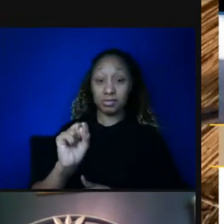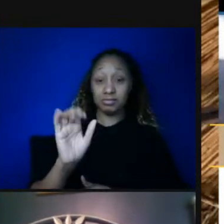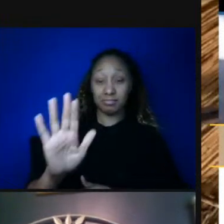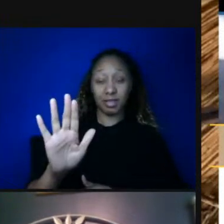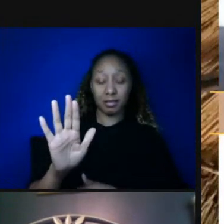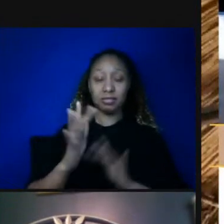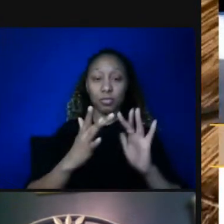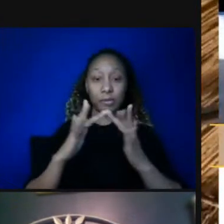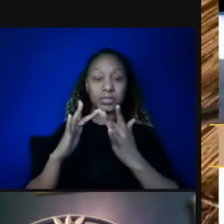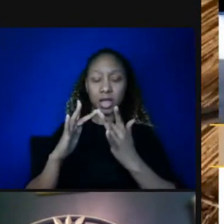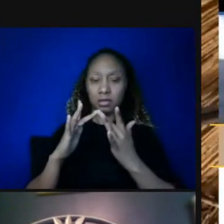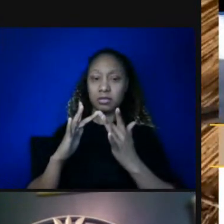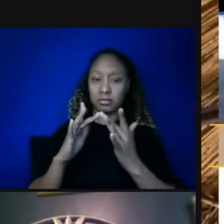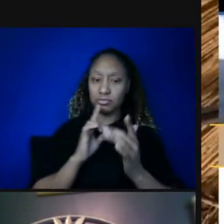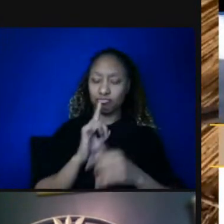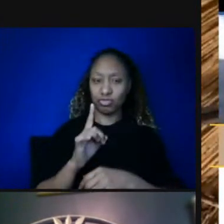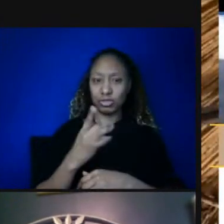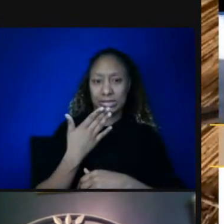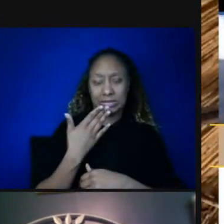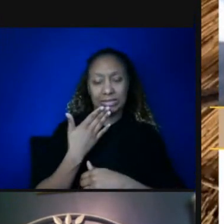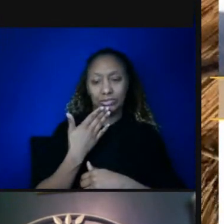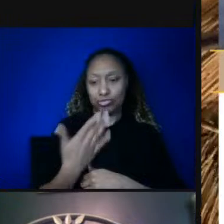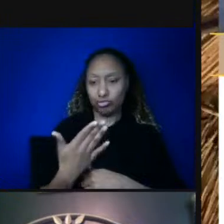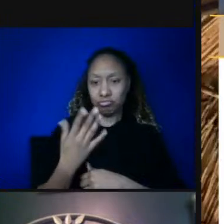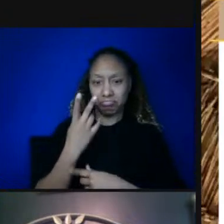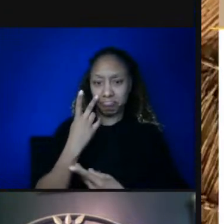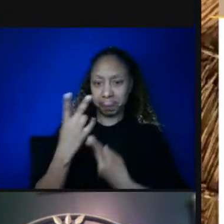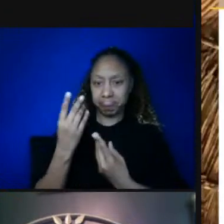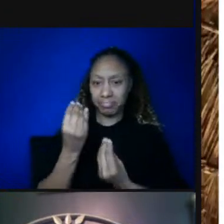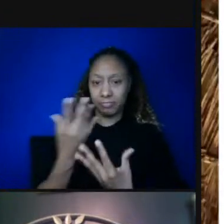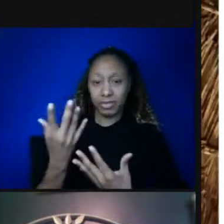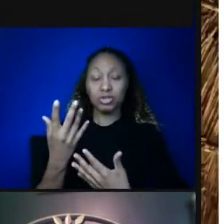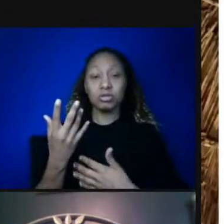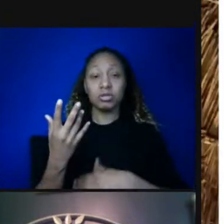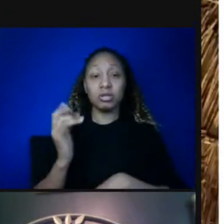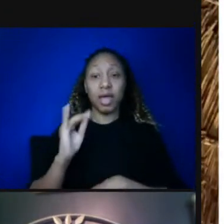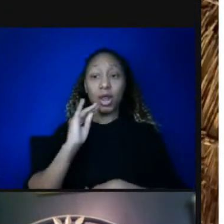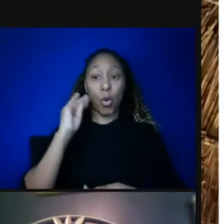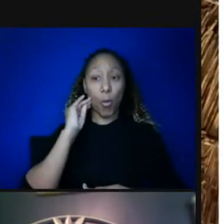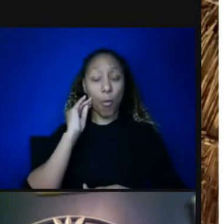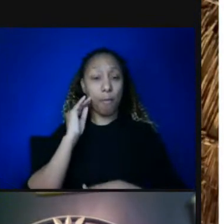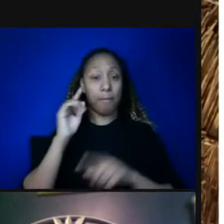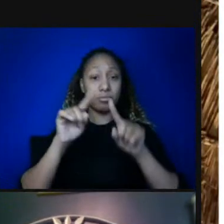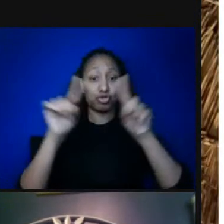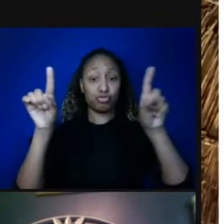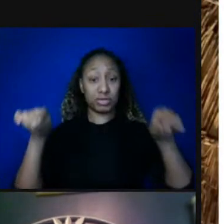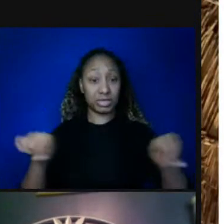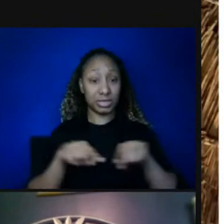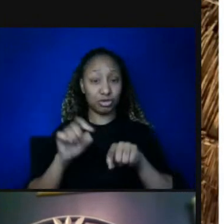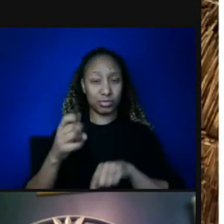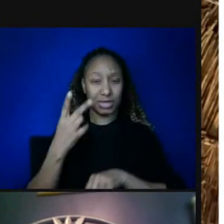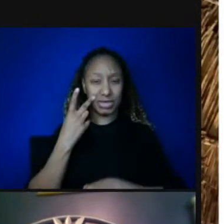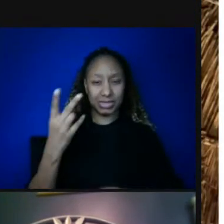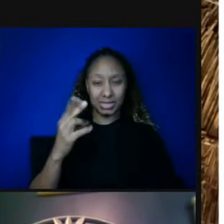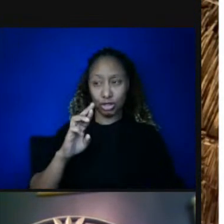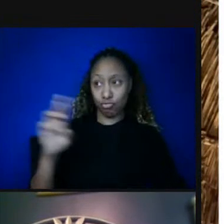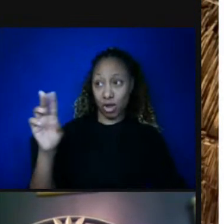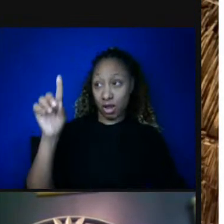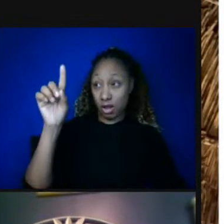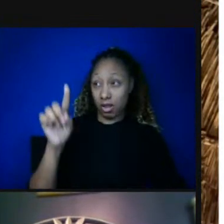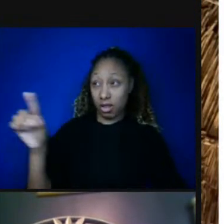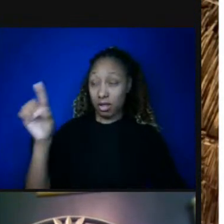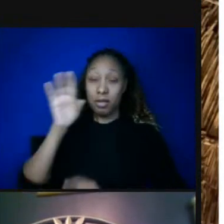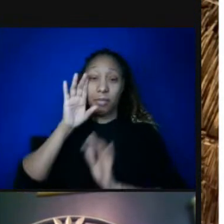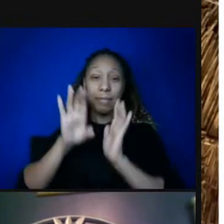What's really great about it, it's very easy to navigate. So on the home screen, you can see to the far right, images